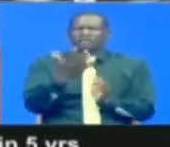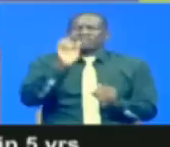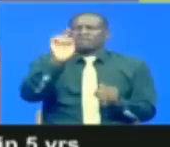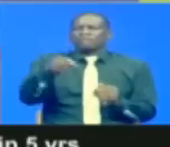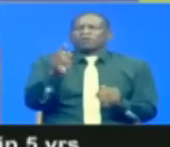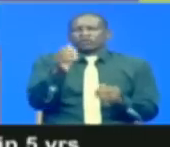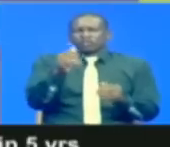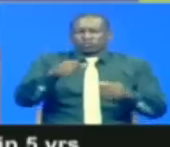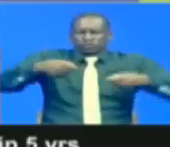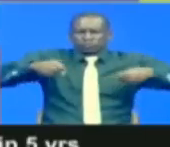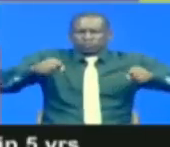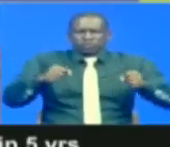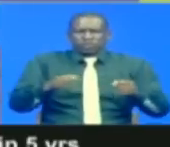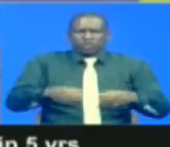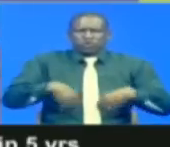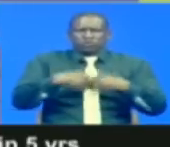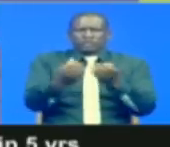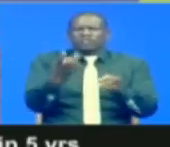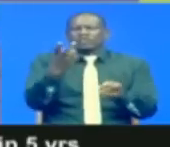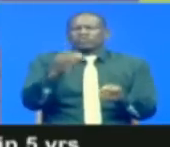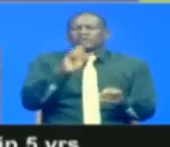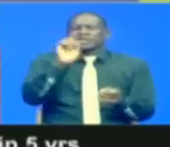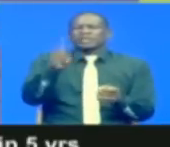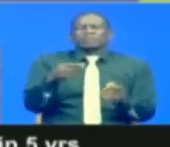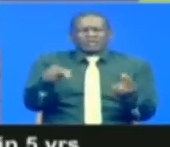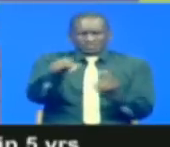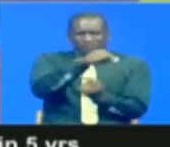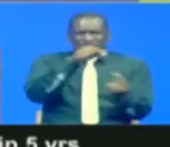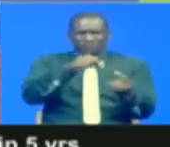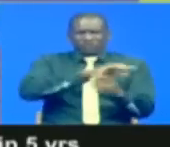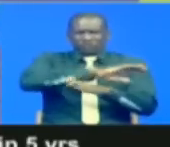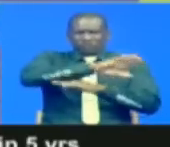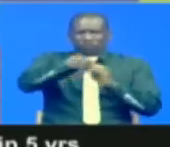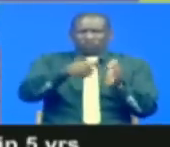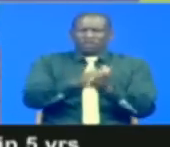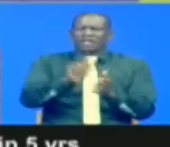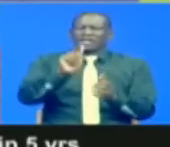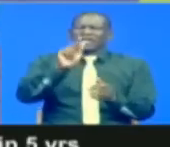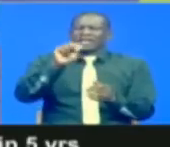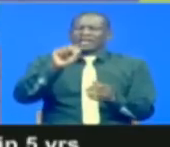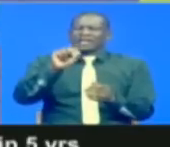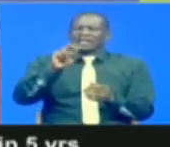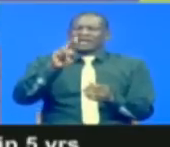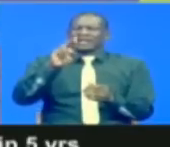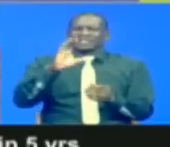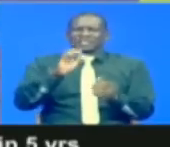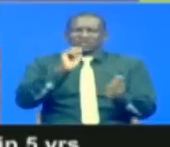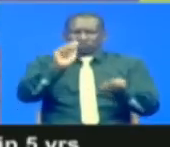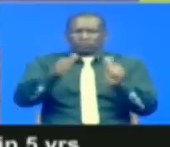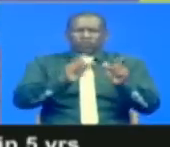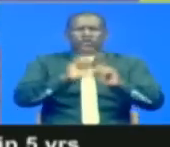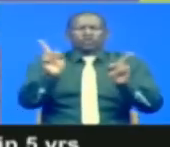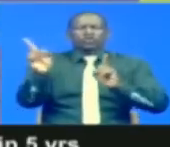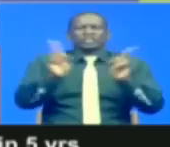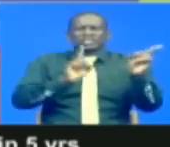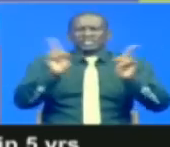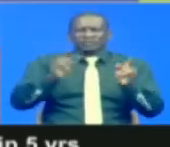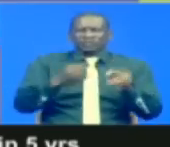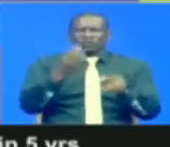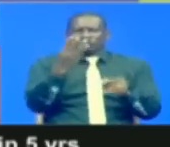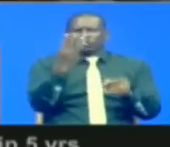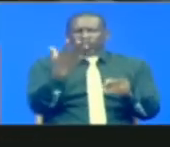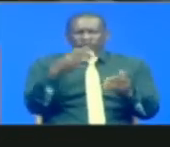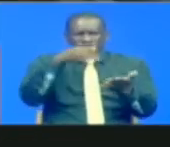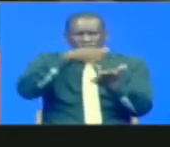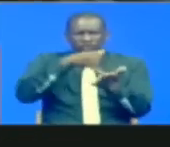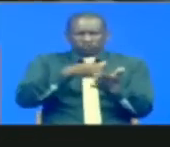autocross. We are giving 20 million specifically for all the KNRC events, not the safari. The 45 included the